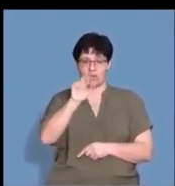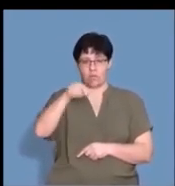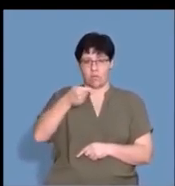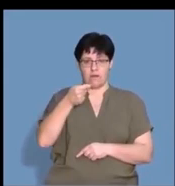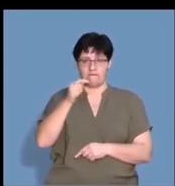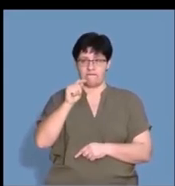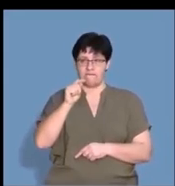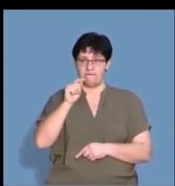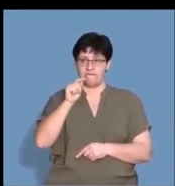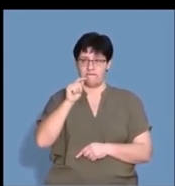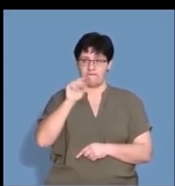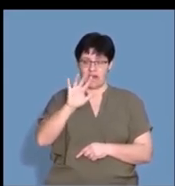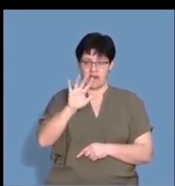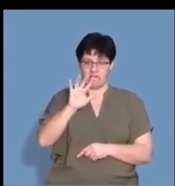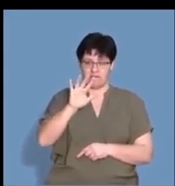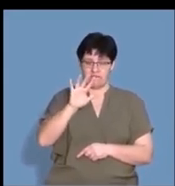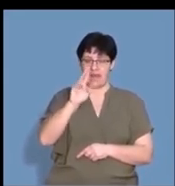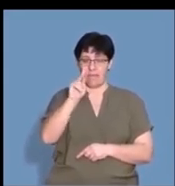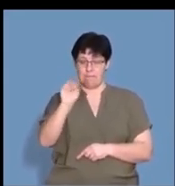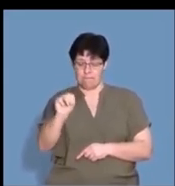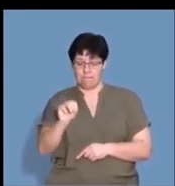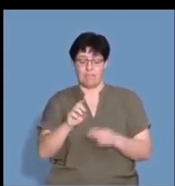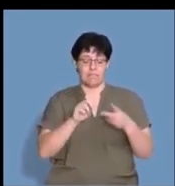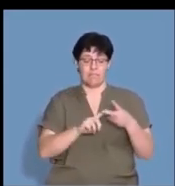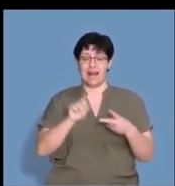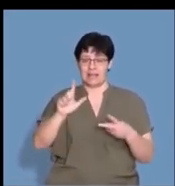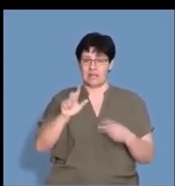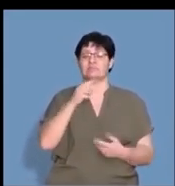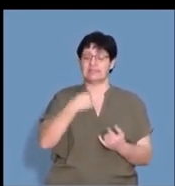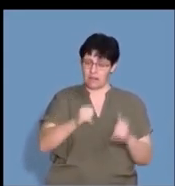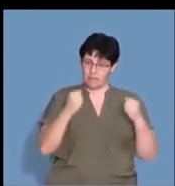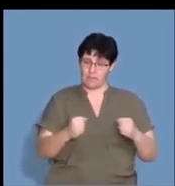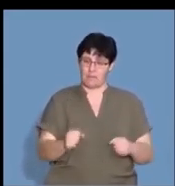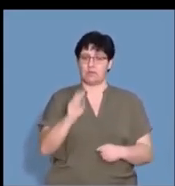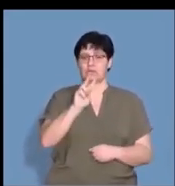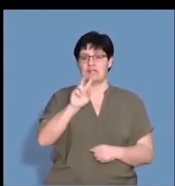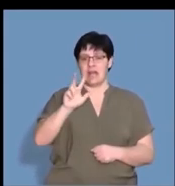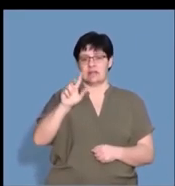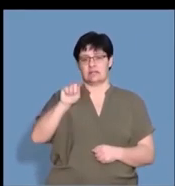383.5. And the number of litres was still